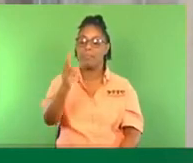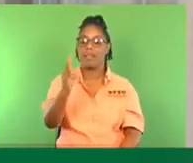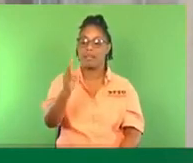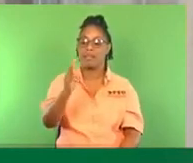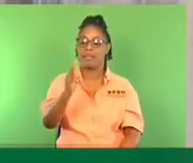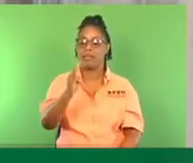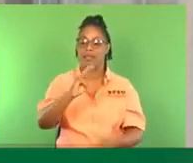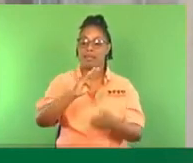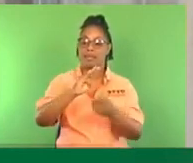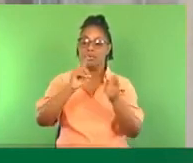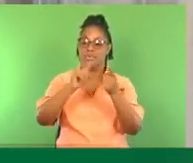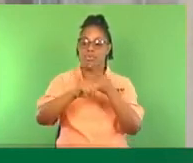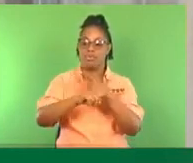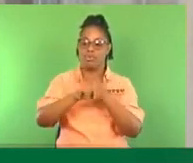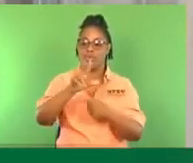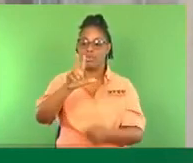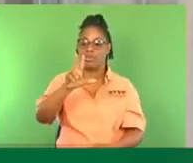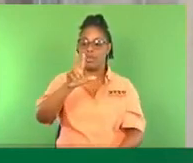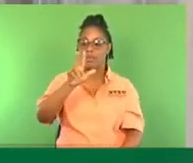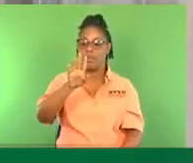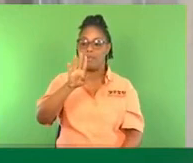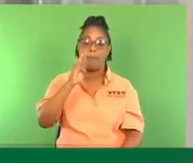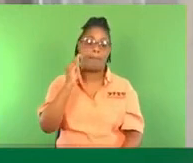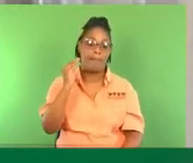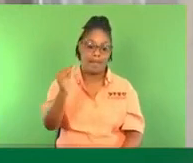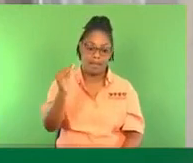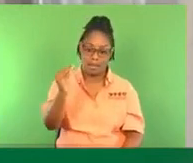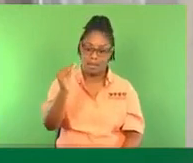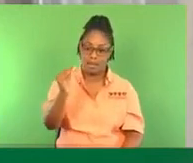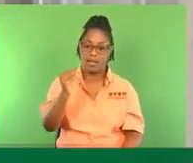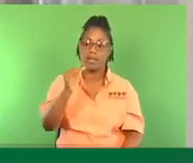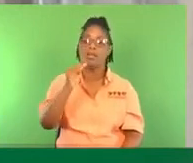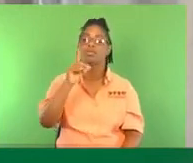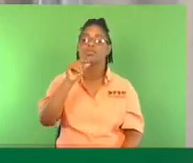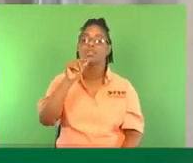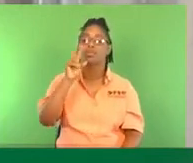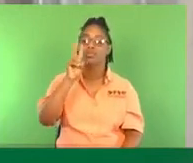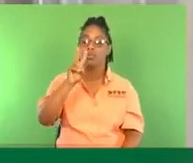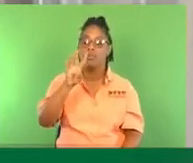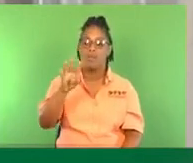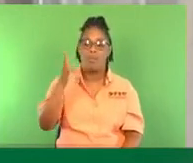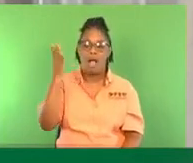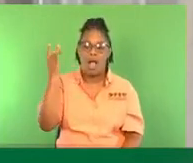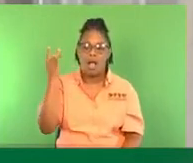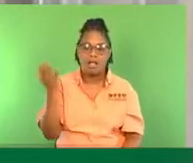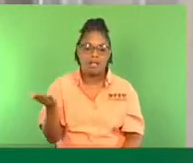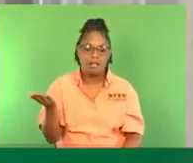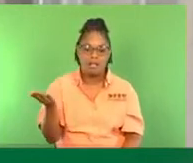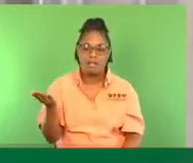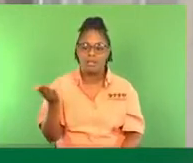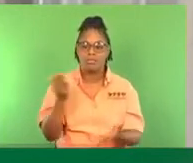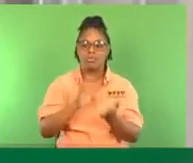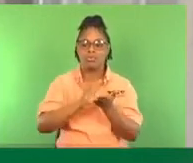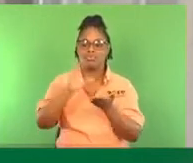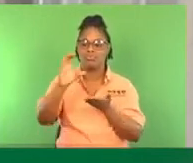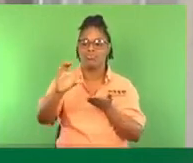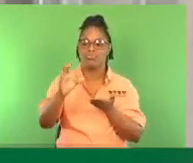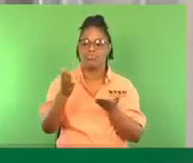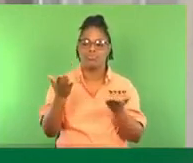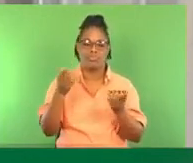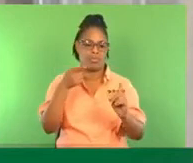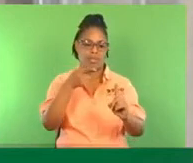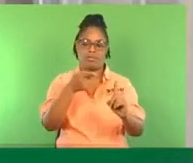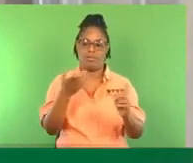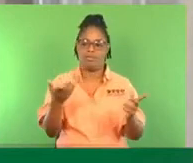million in 2024. And I ask why? Why are you decreasing funds to those critical